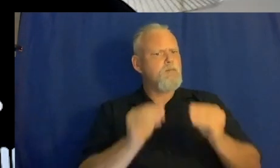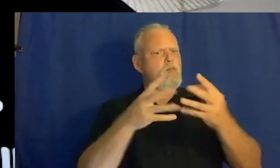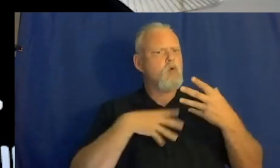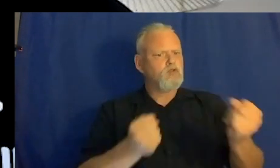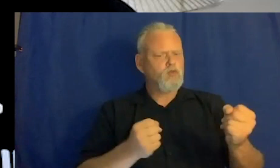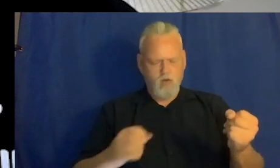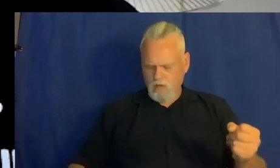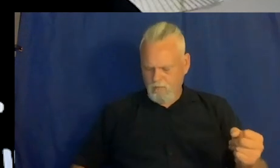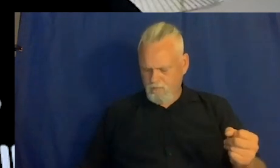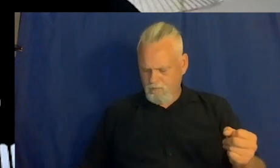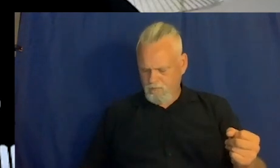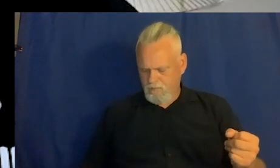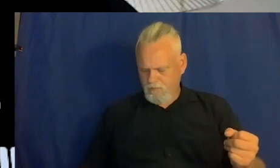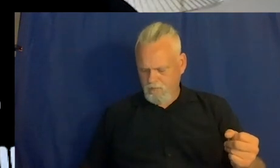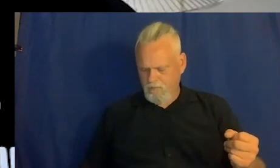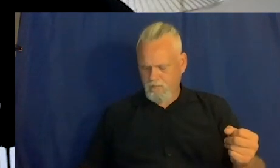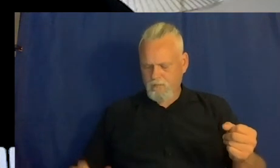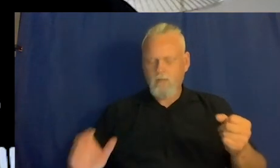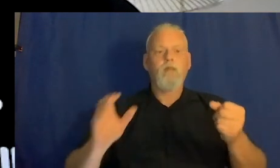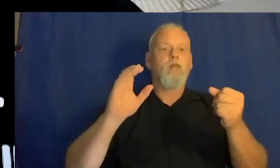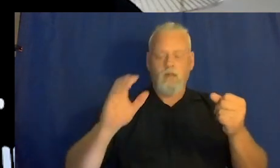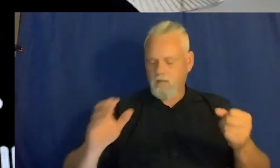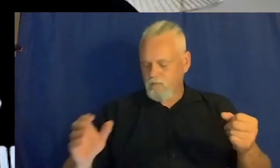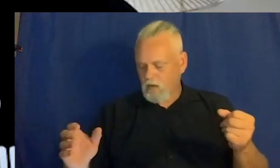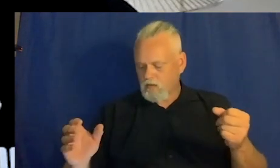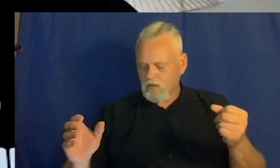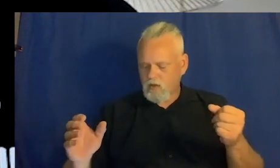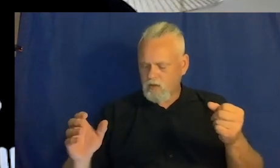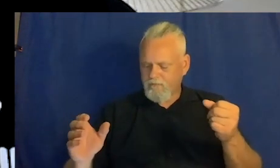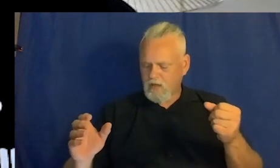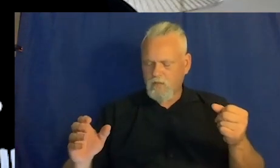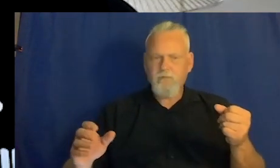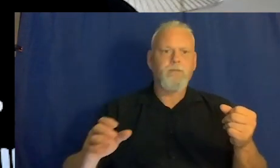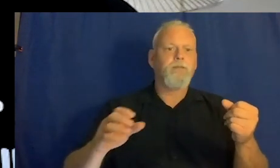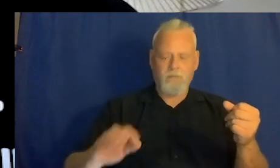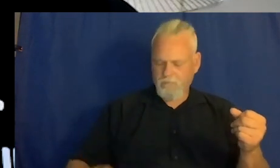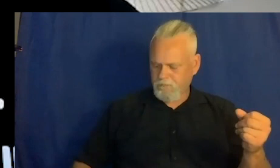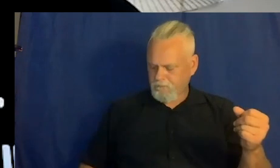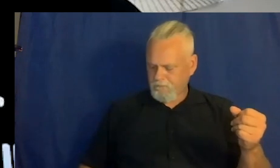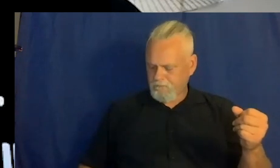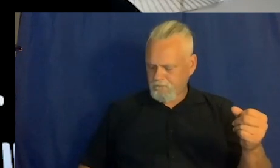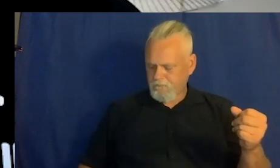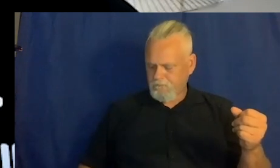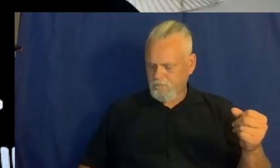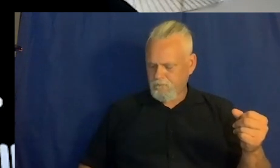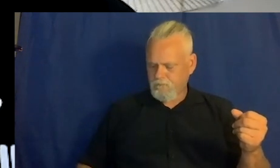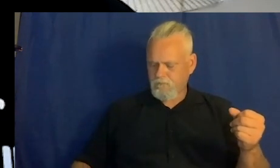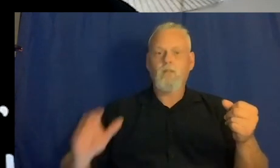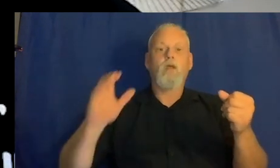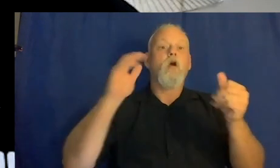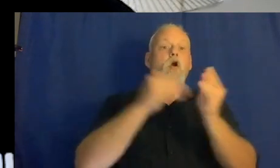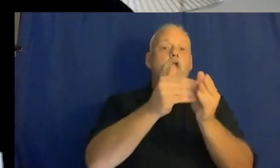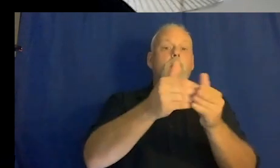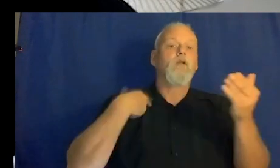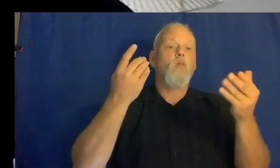is in our pathway to ending the epidemic. However, the harsh reality is that often what is